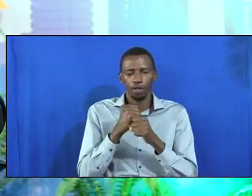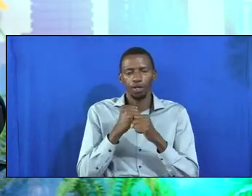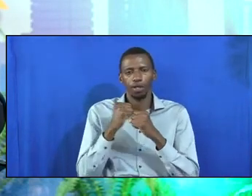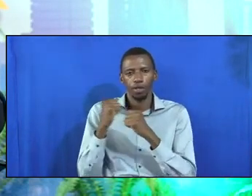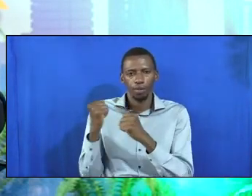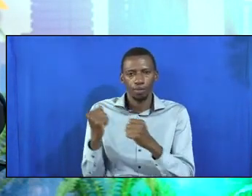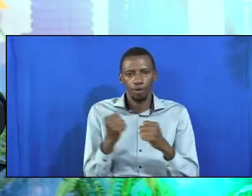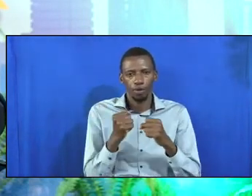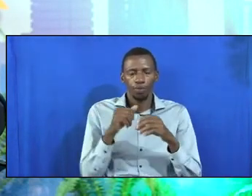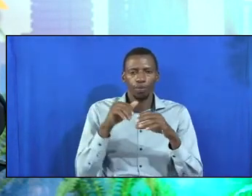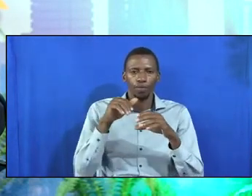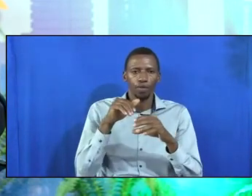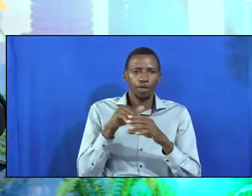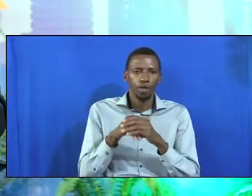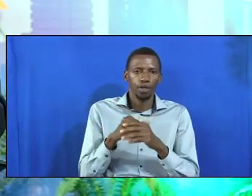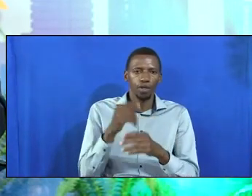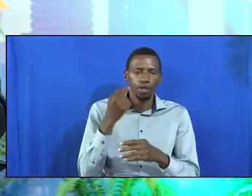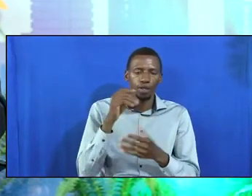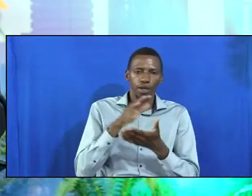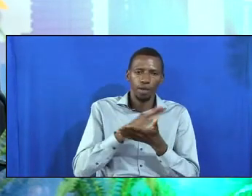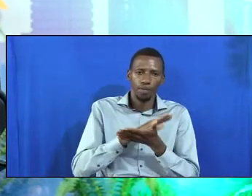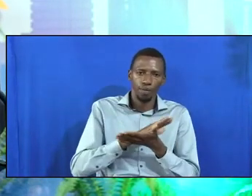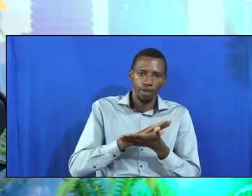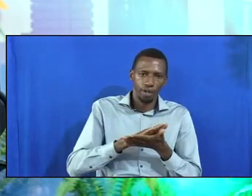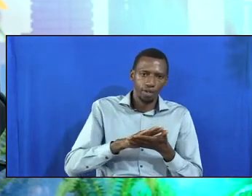wonder-working power. In the